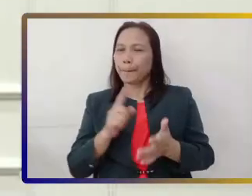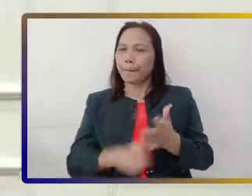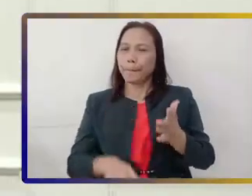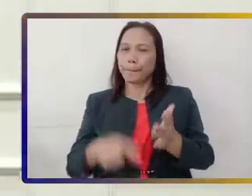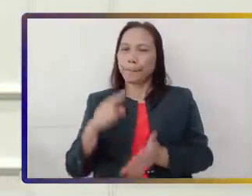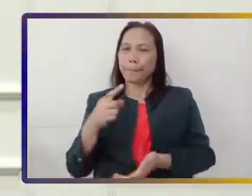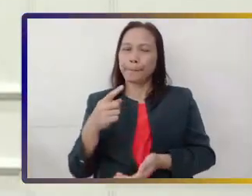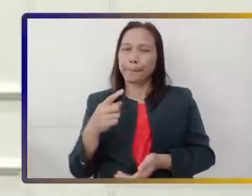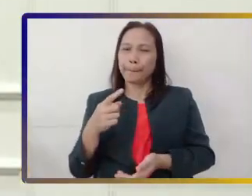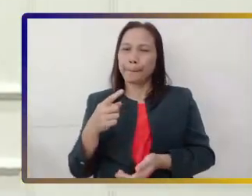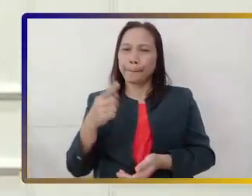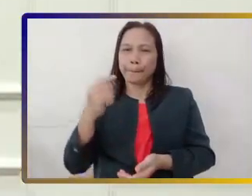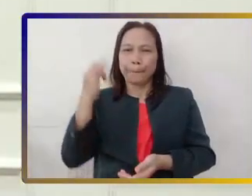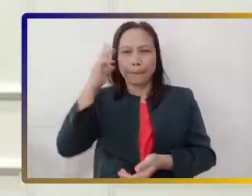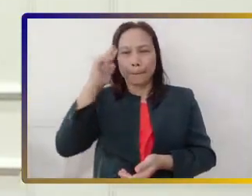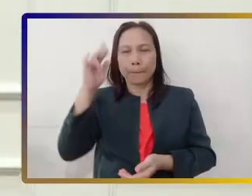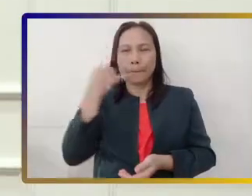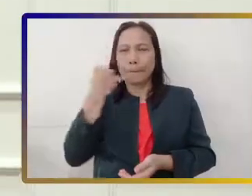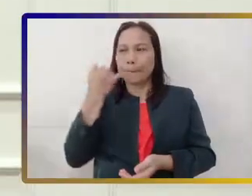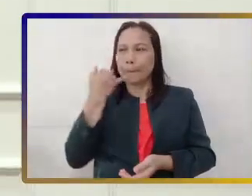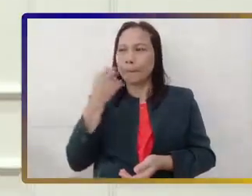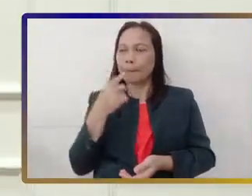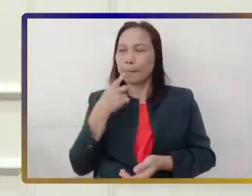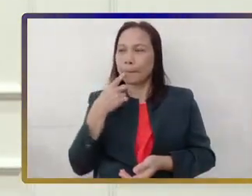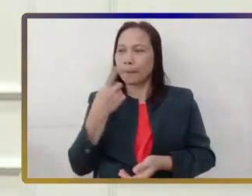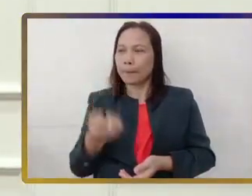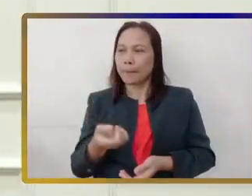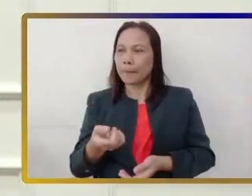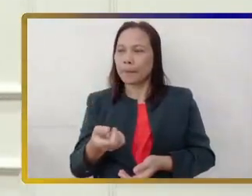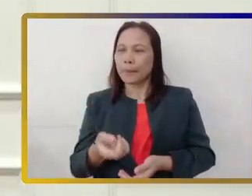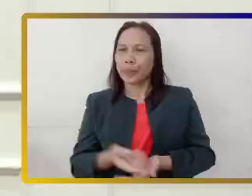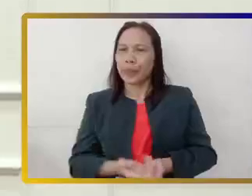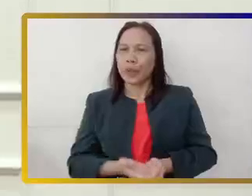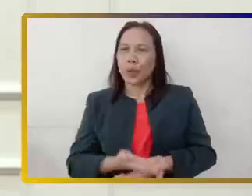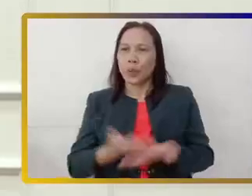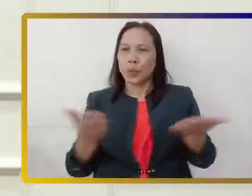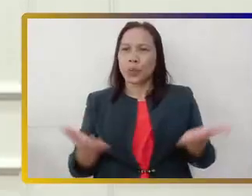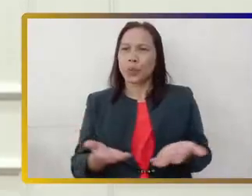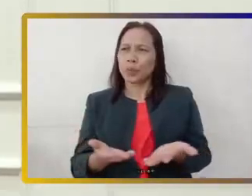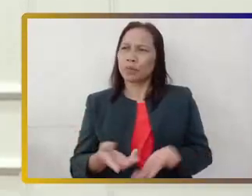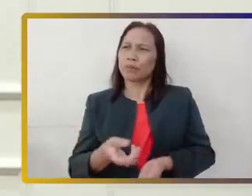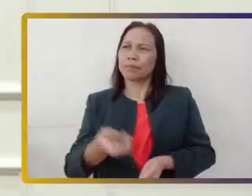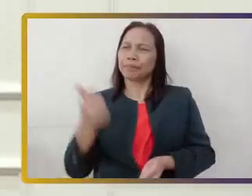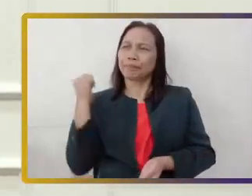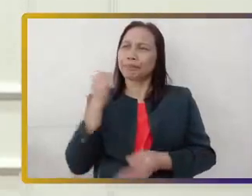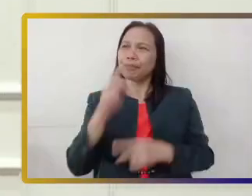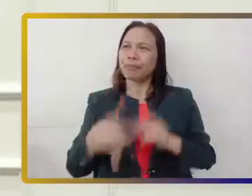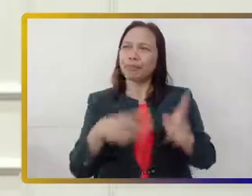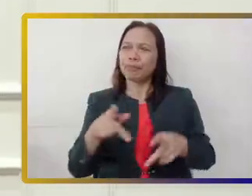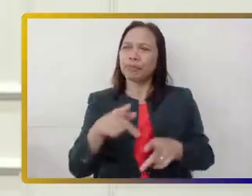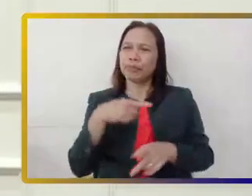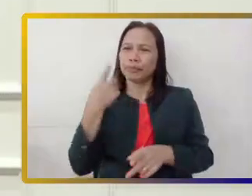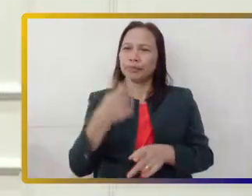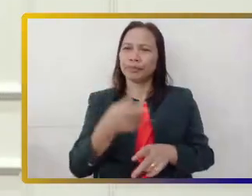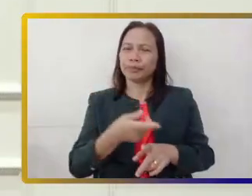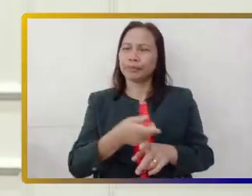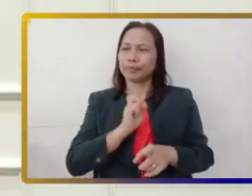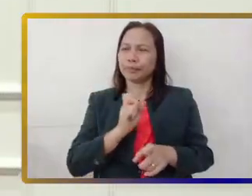diala koang GR ng wala k